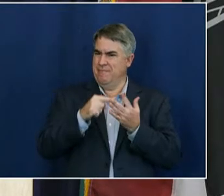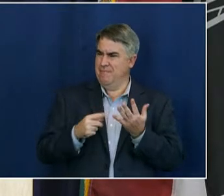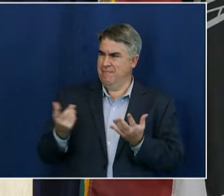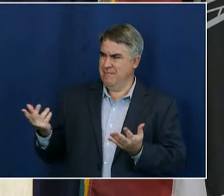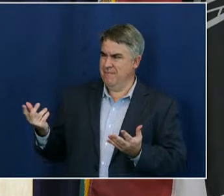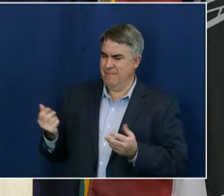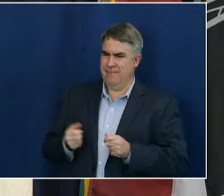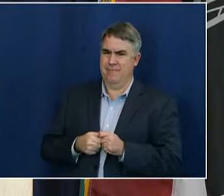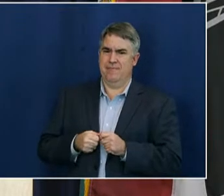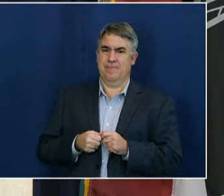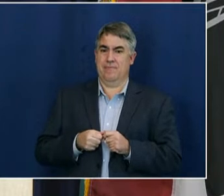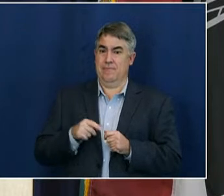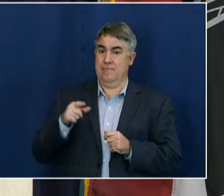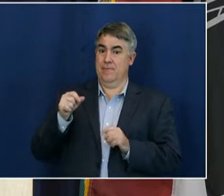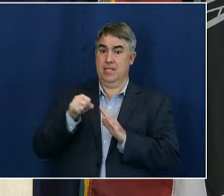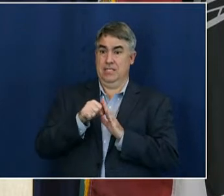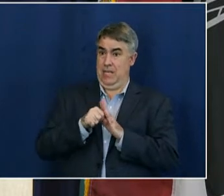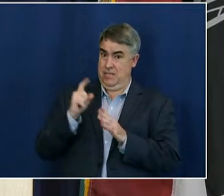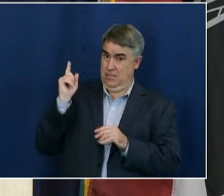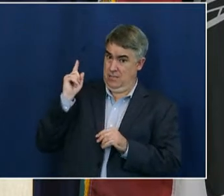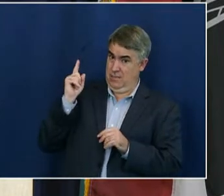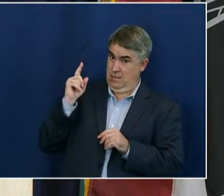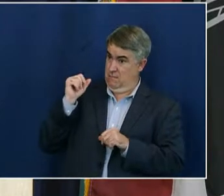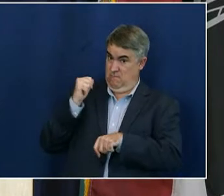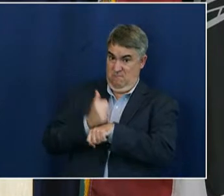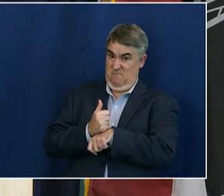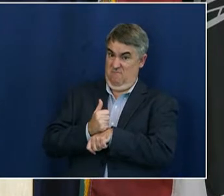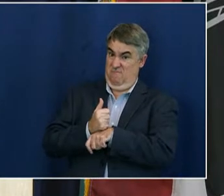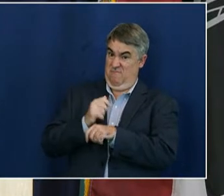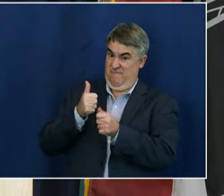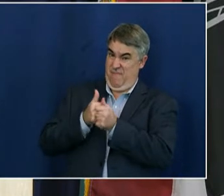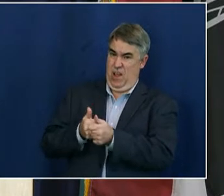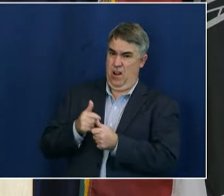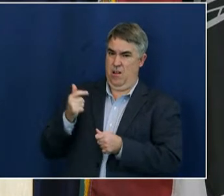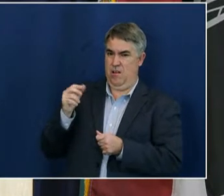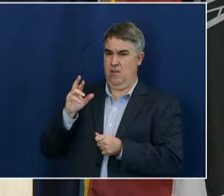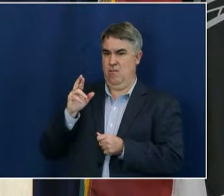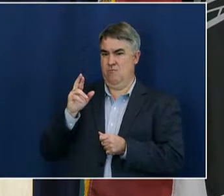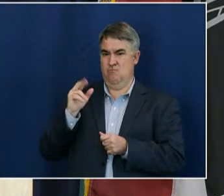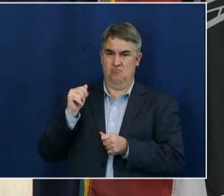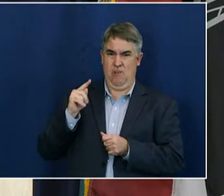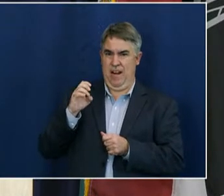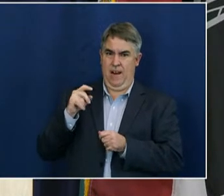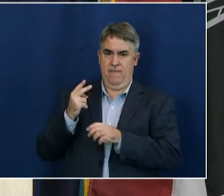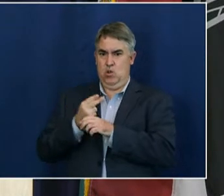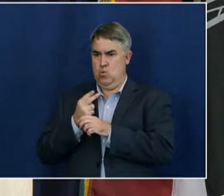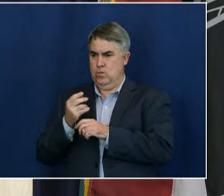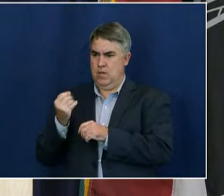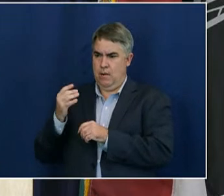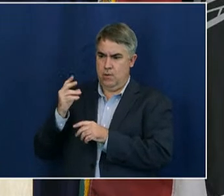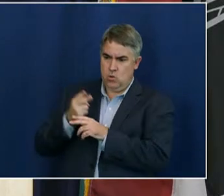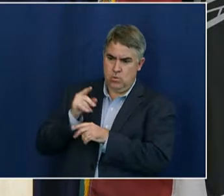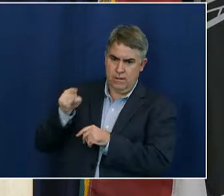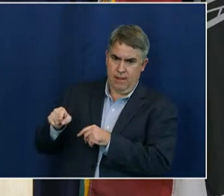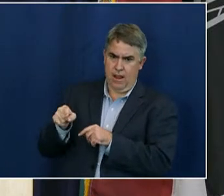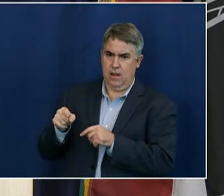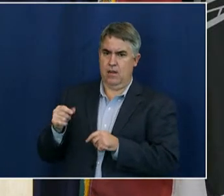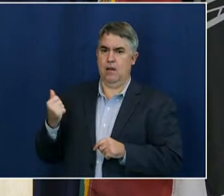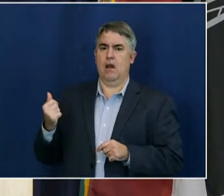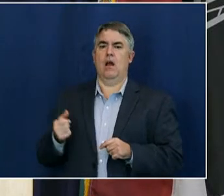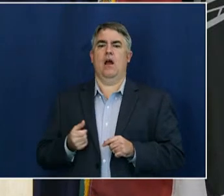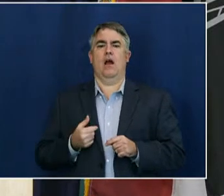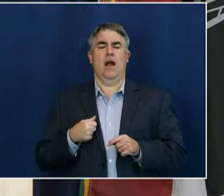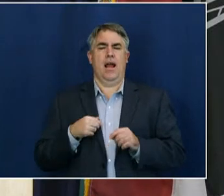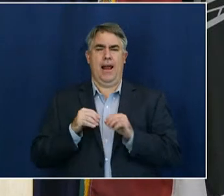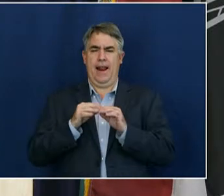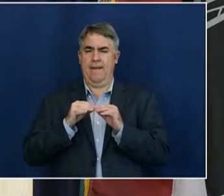on rate of use or some other metric? Yeah, so My Turn and SDI are fundamentally different things. My Turn schedules an